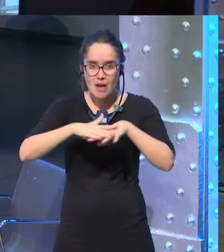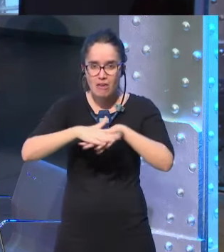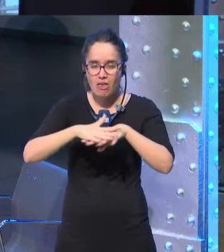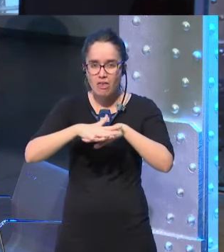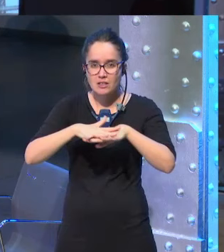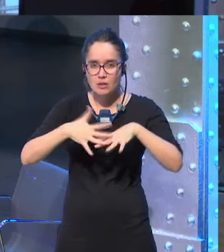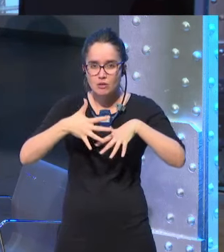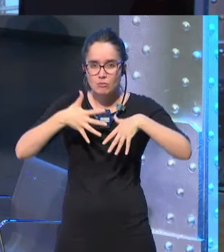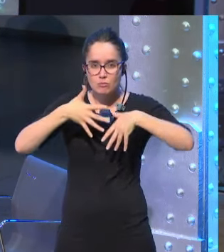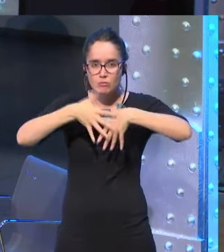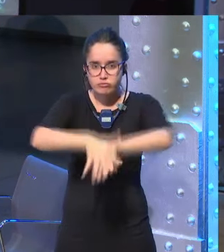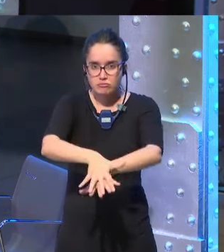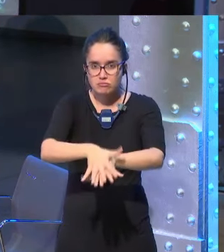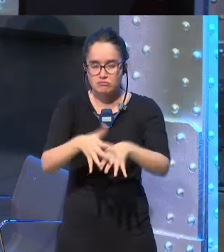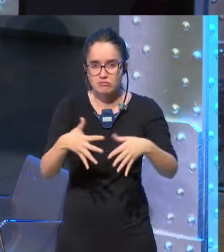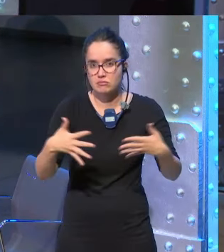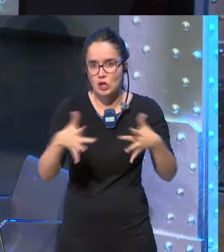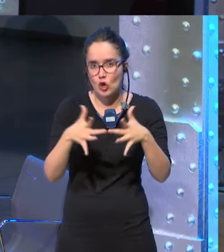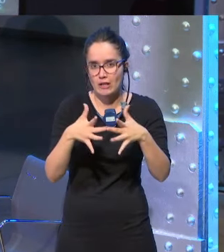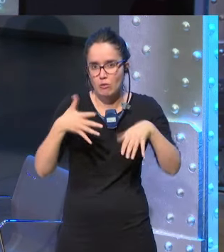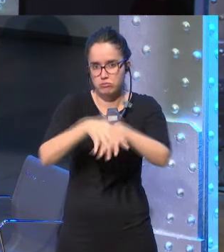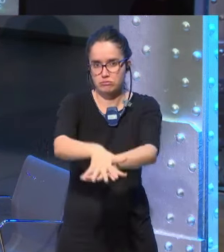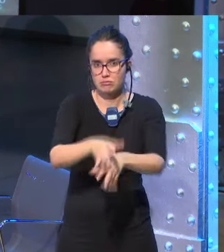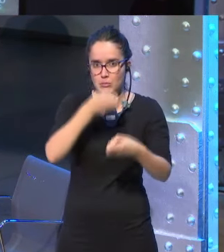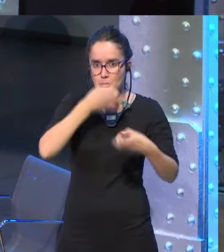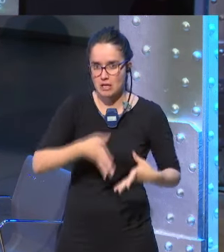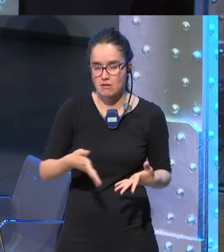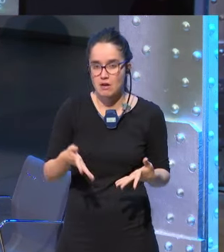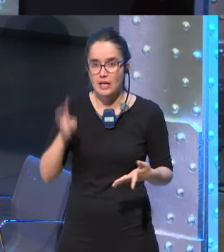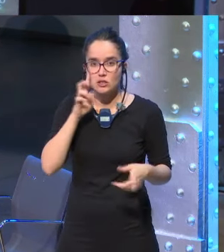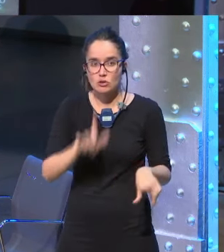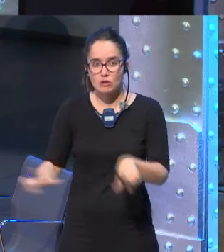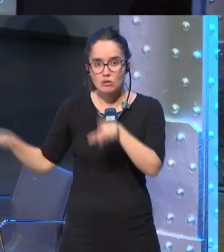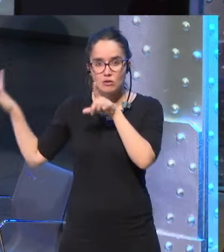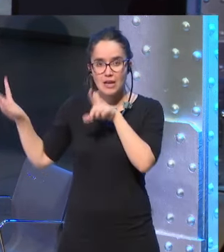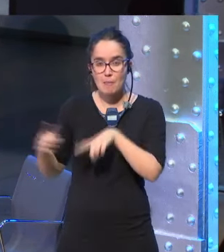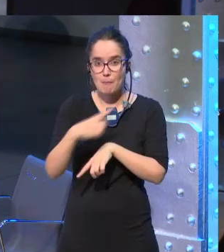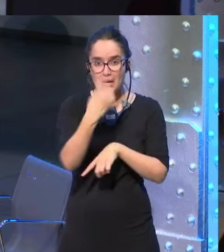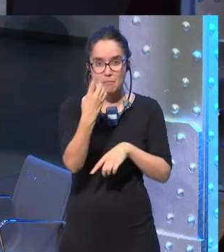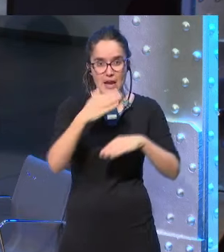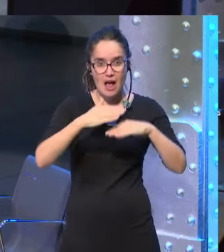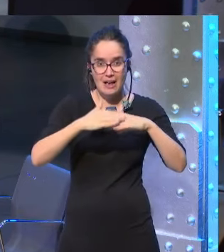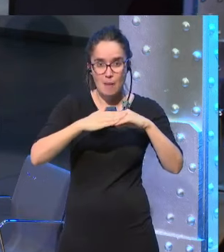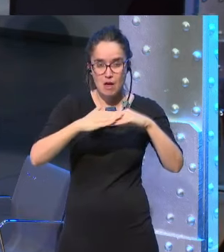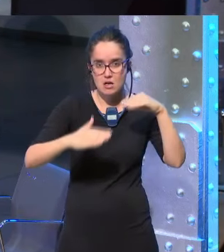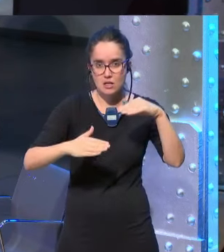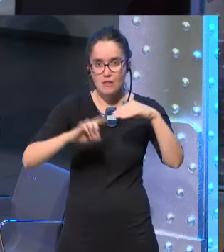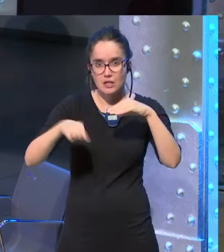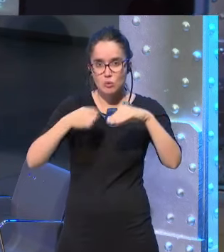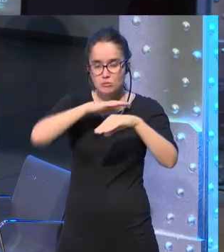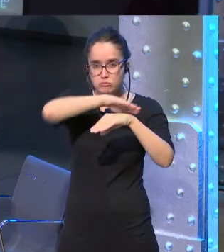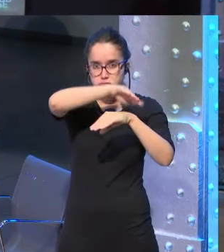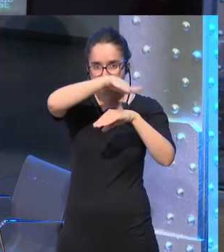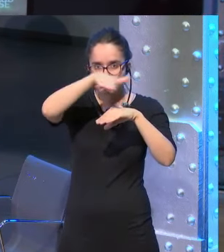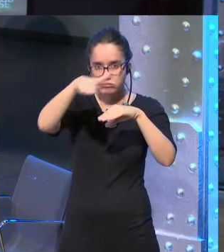are some impressions, and currently it's being filled. This is the first layer, and there's going to be a top coat on it. And the